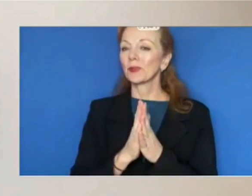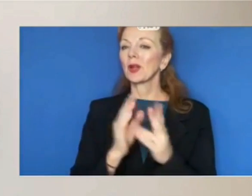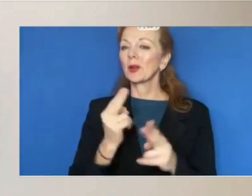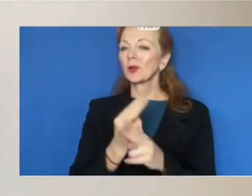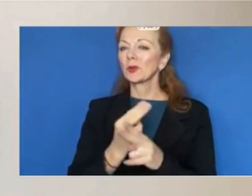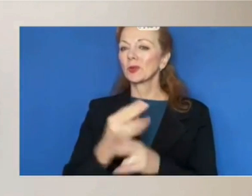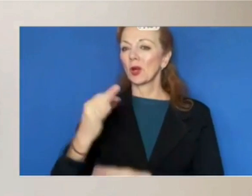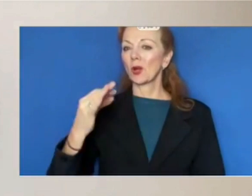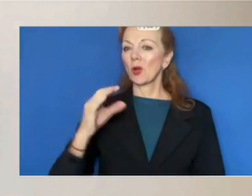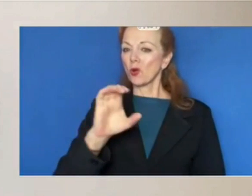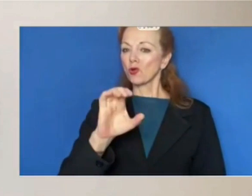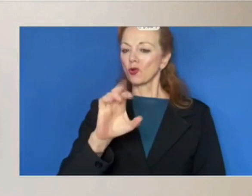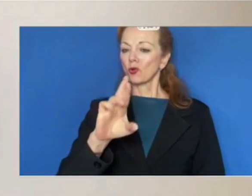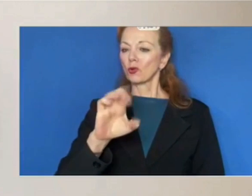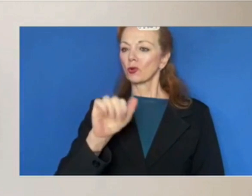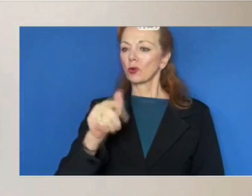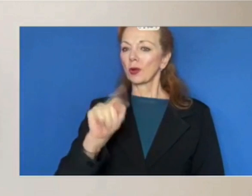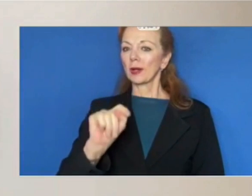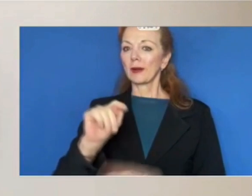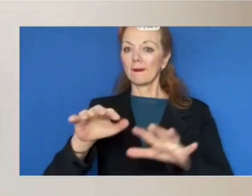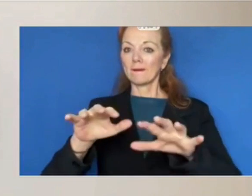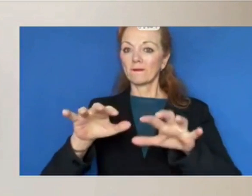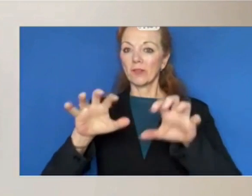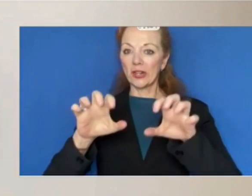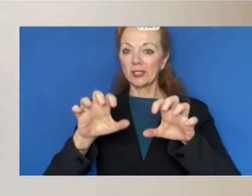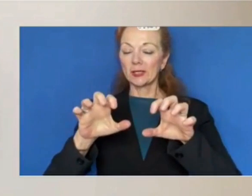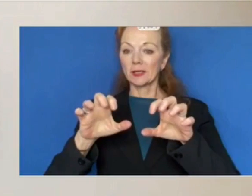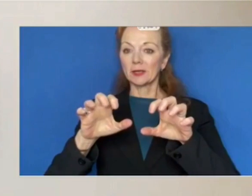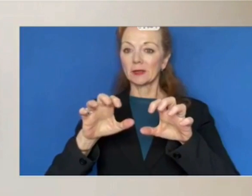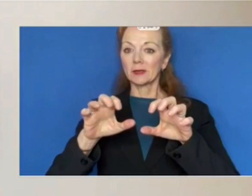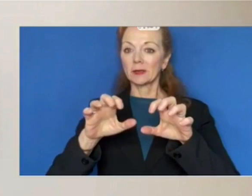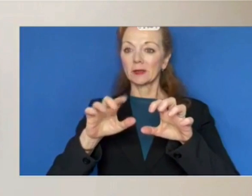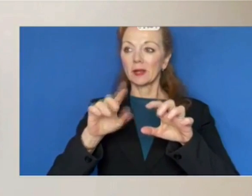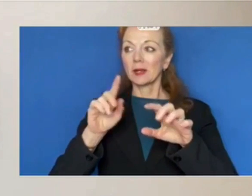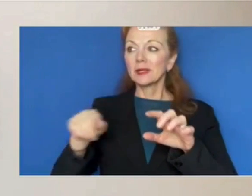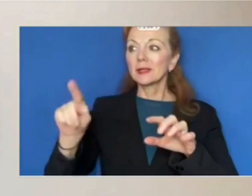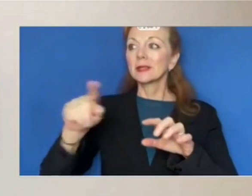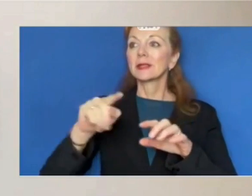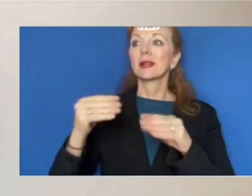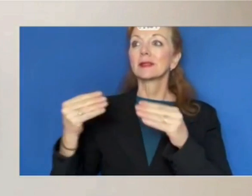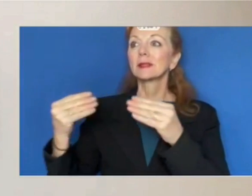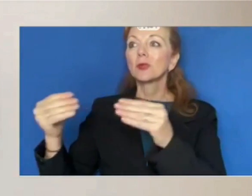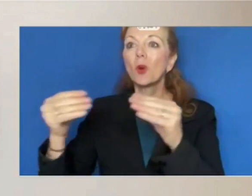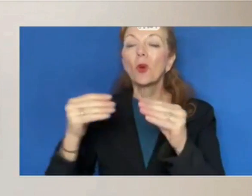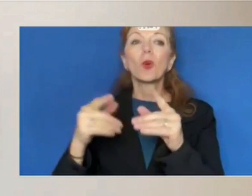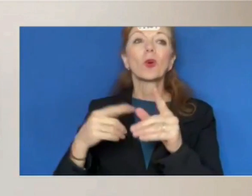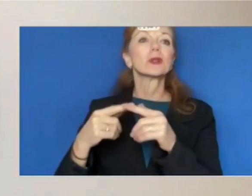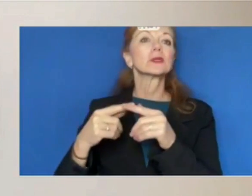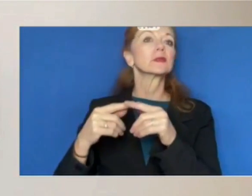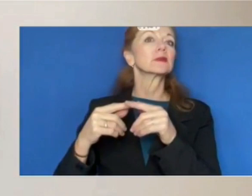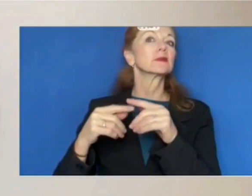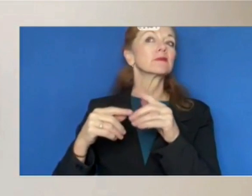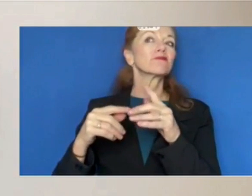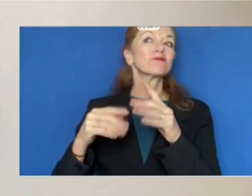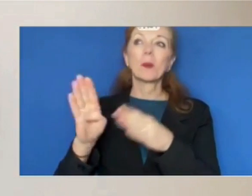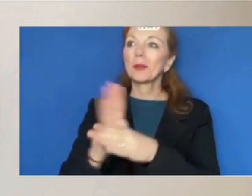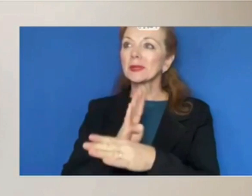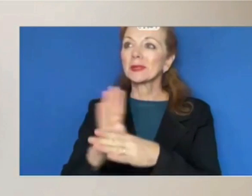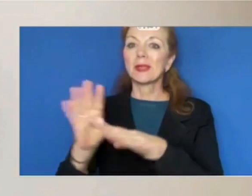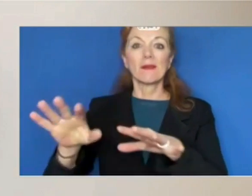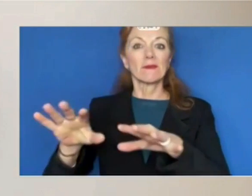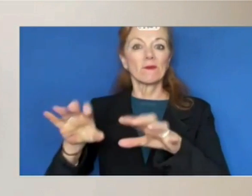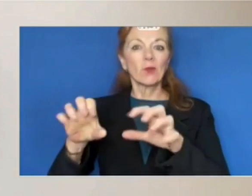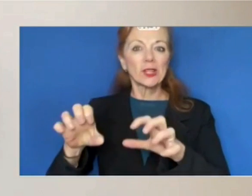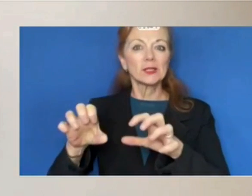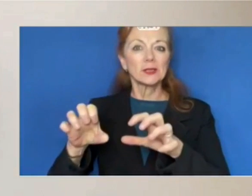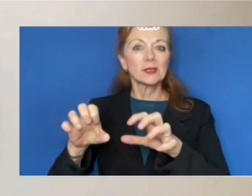credit profiles from institutions or merchants from being able to pull your credit report to deem your credit worthiness. So that's what they use